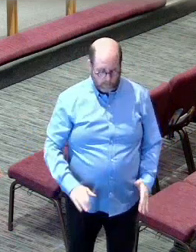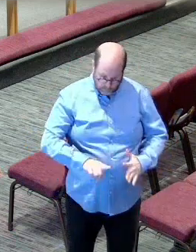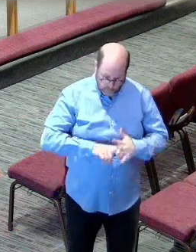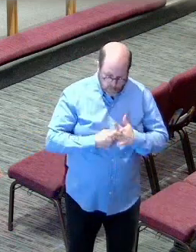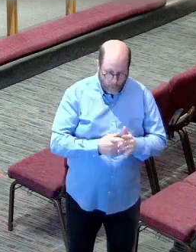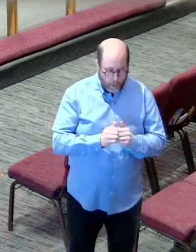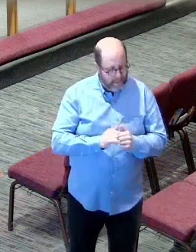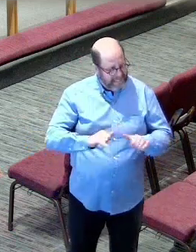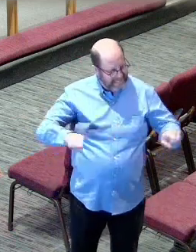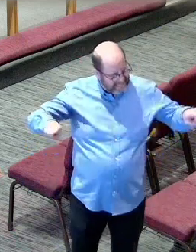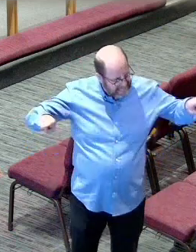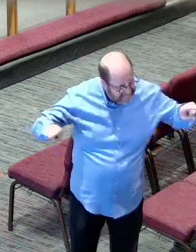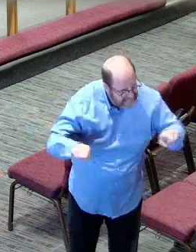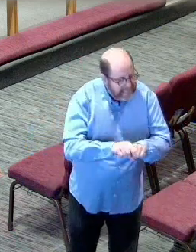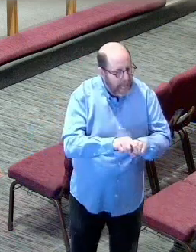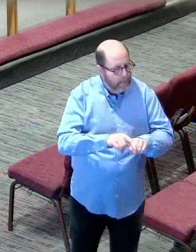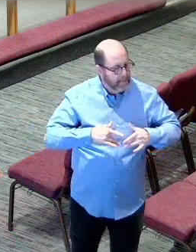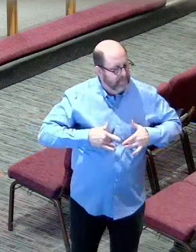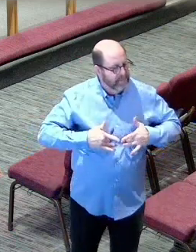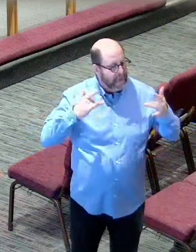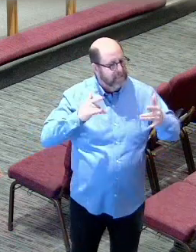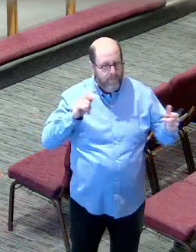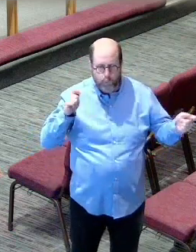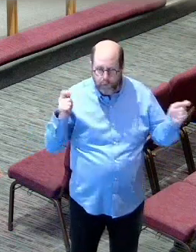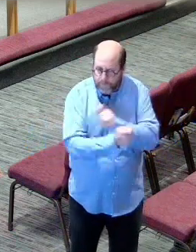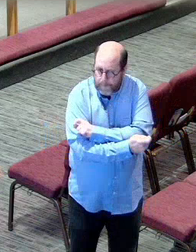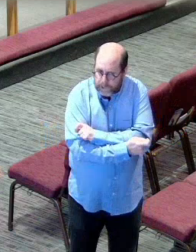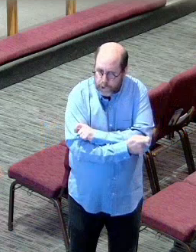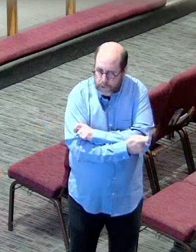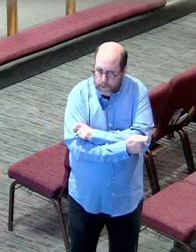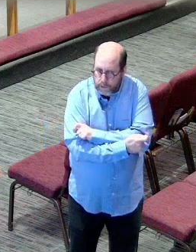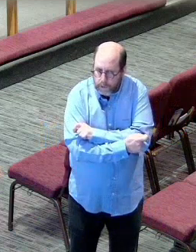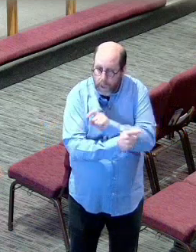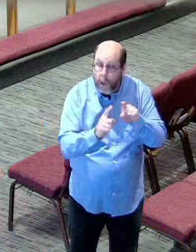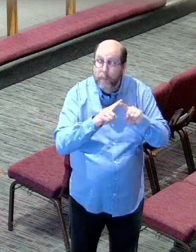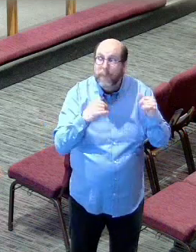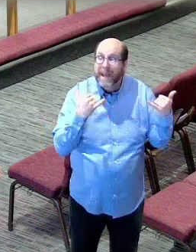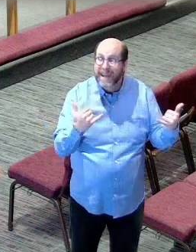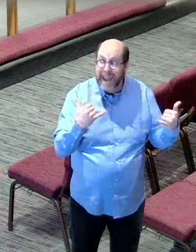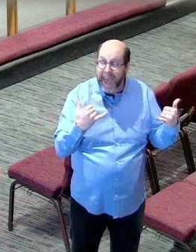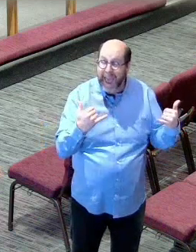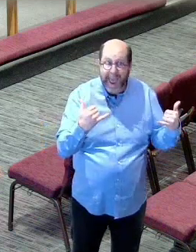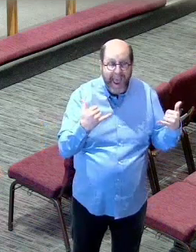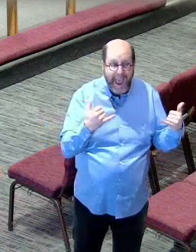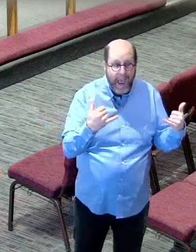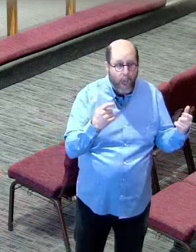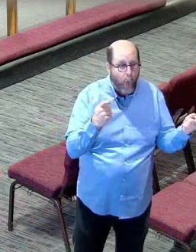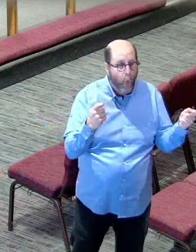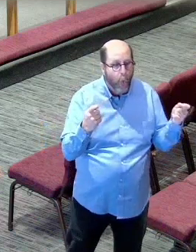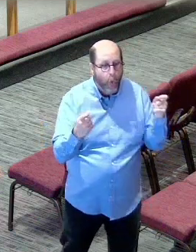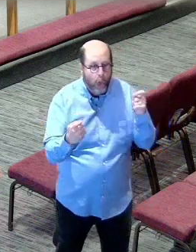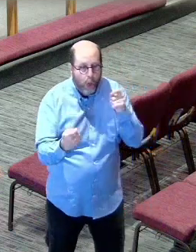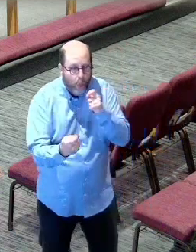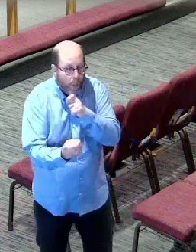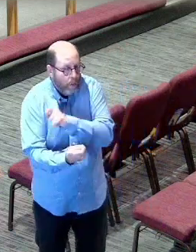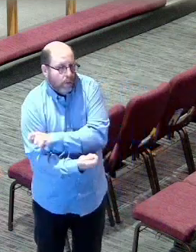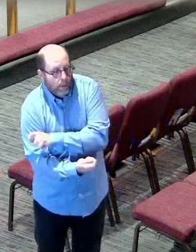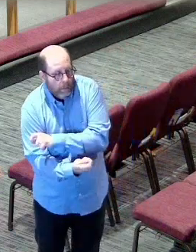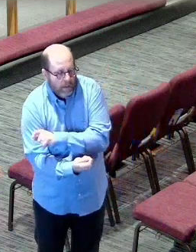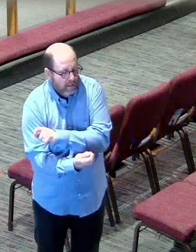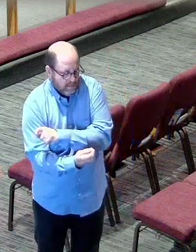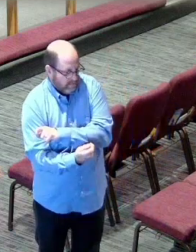the very same events of the Reformation, and yet their proclamation differs so much from